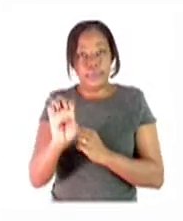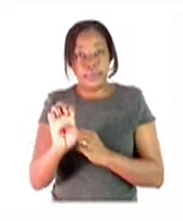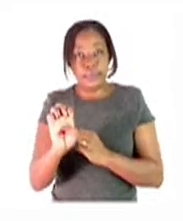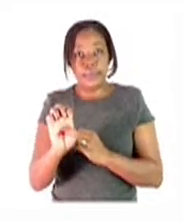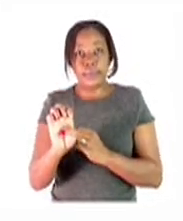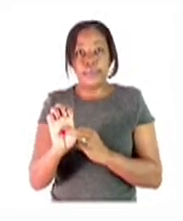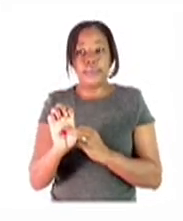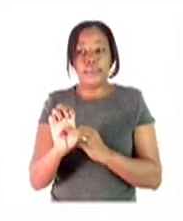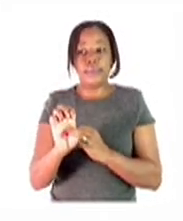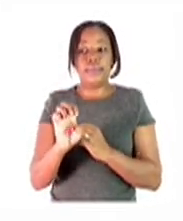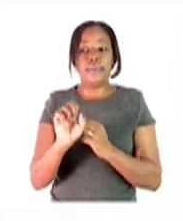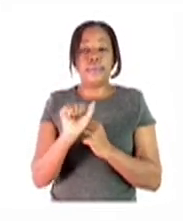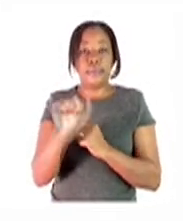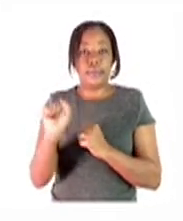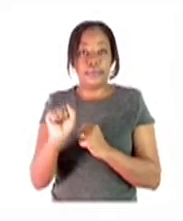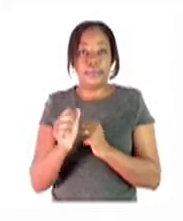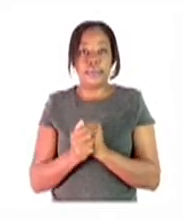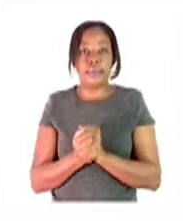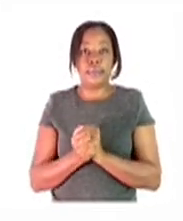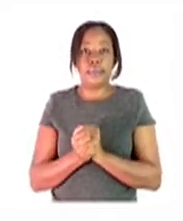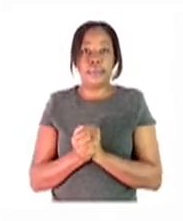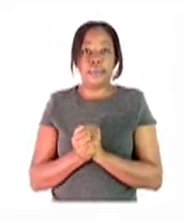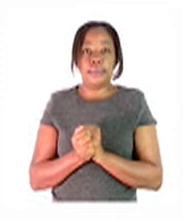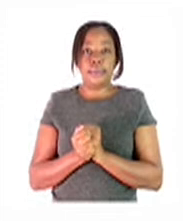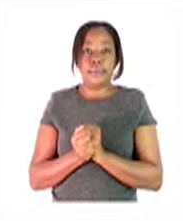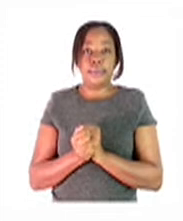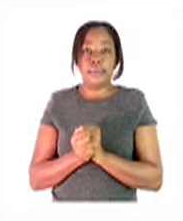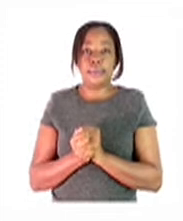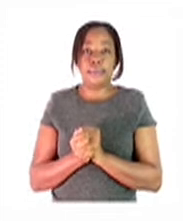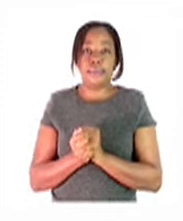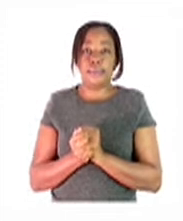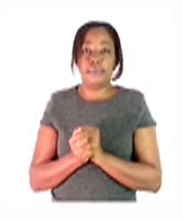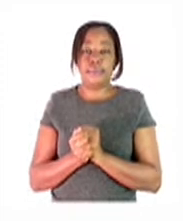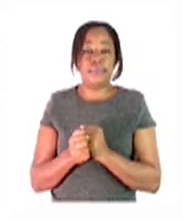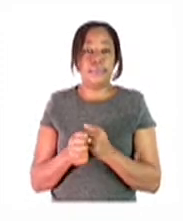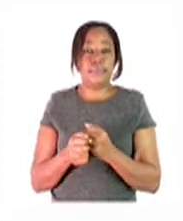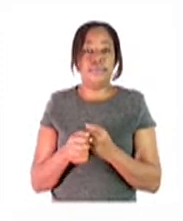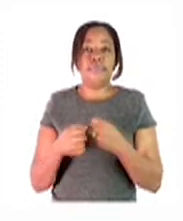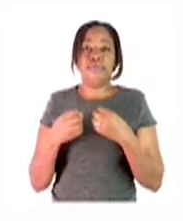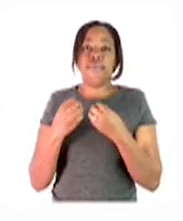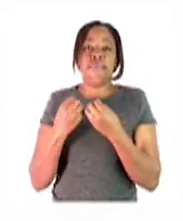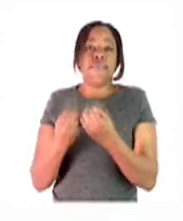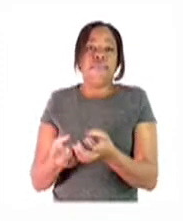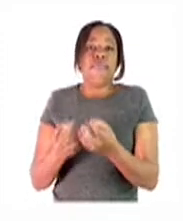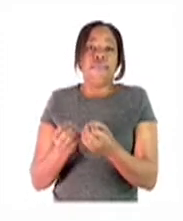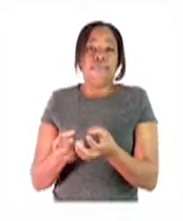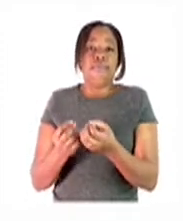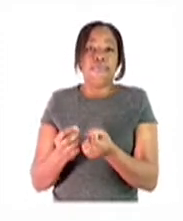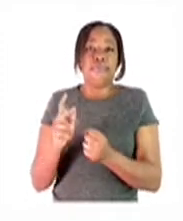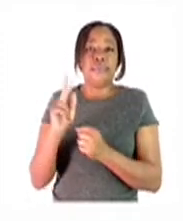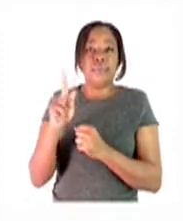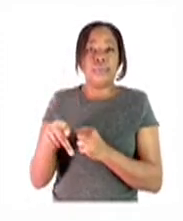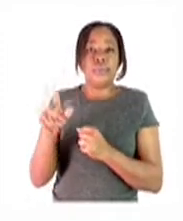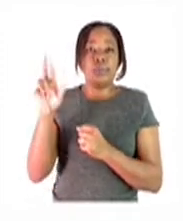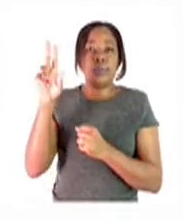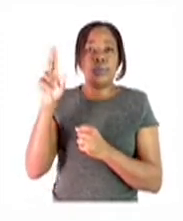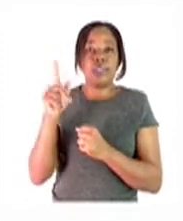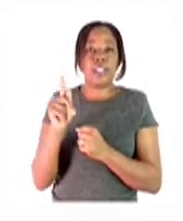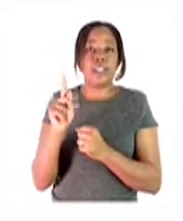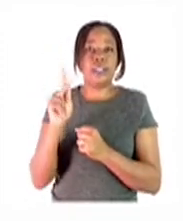alphabet, just add an S. Then they are in plural. There are many. The first one is an